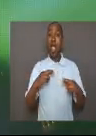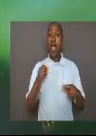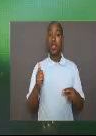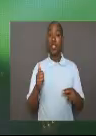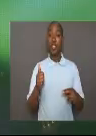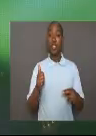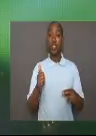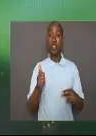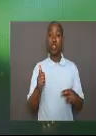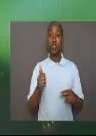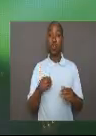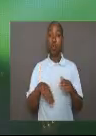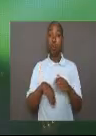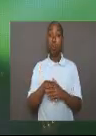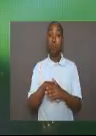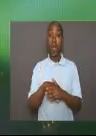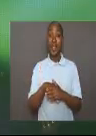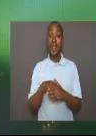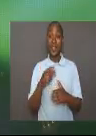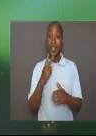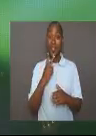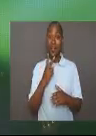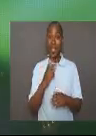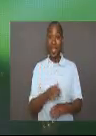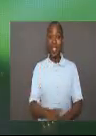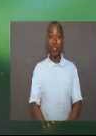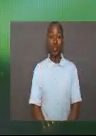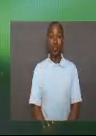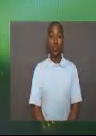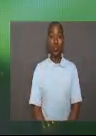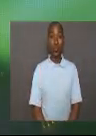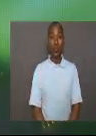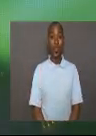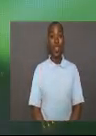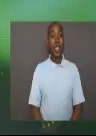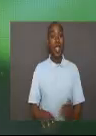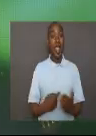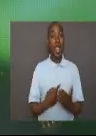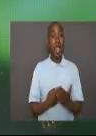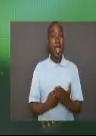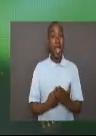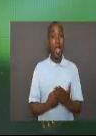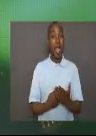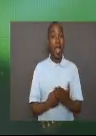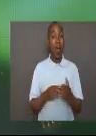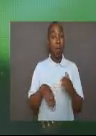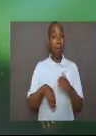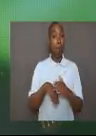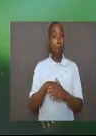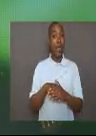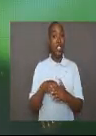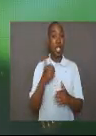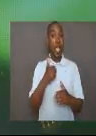wrist. The pulse that you felt is the surge of blood through the